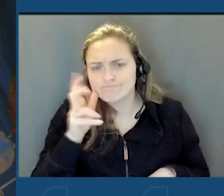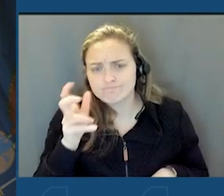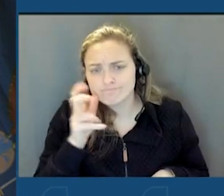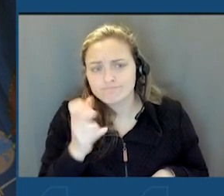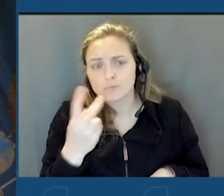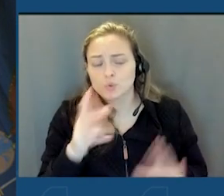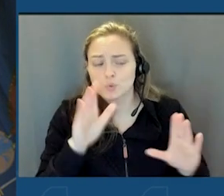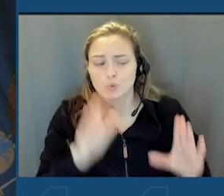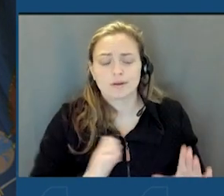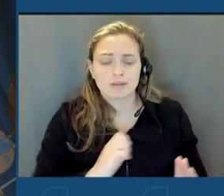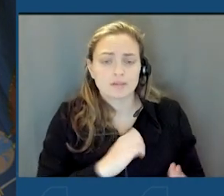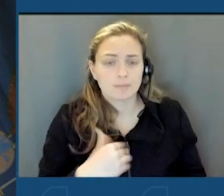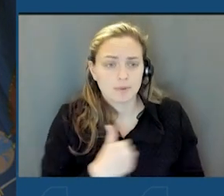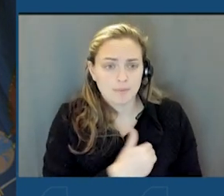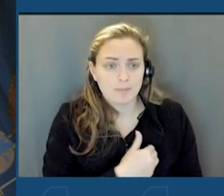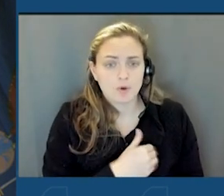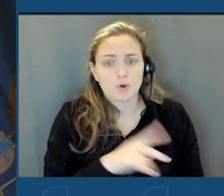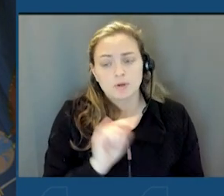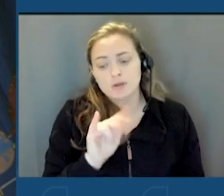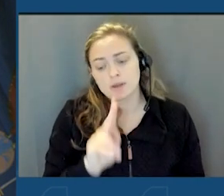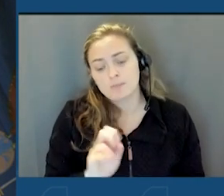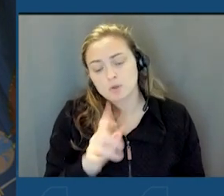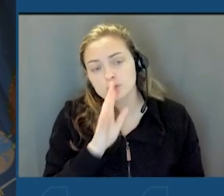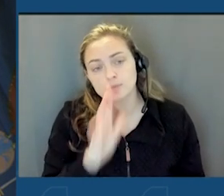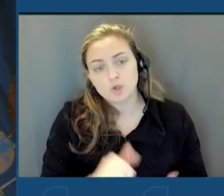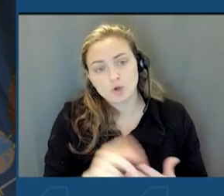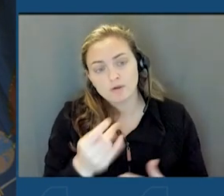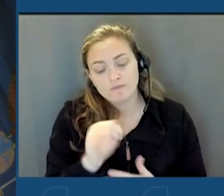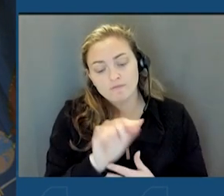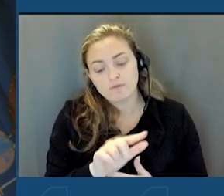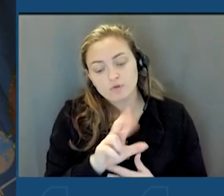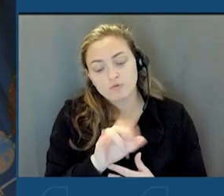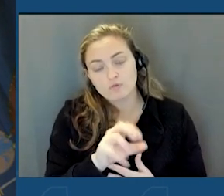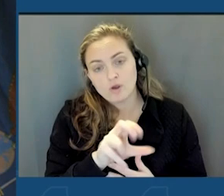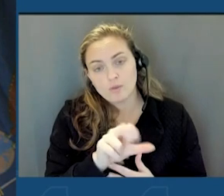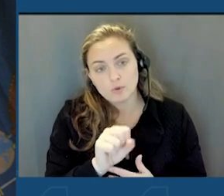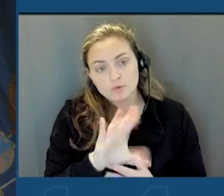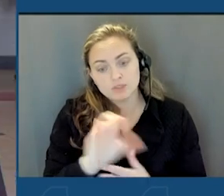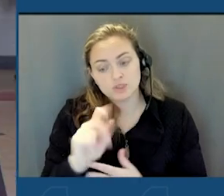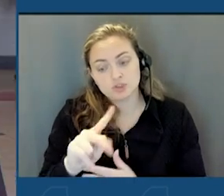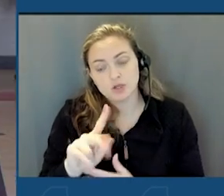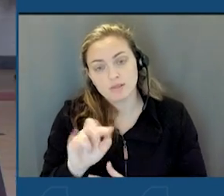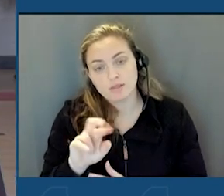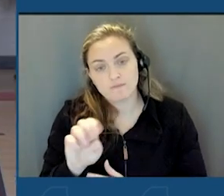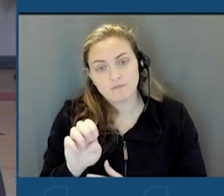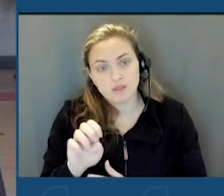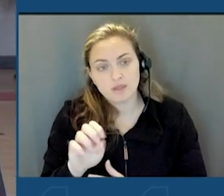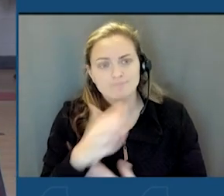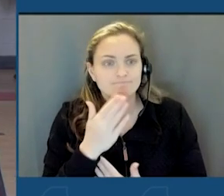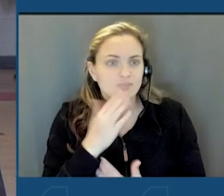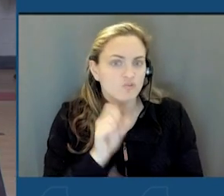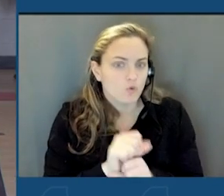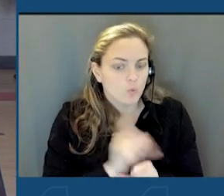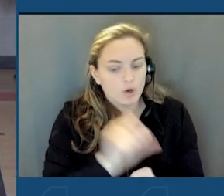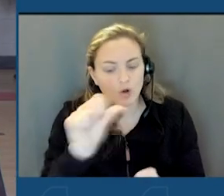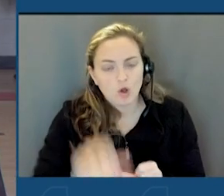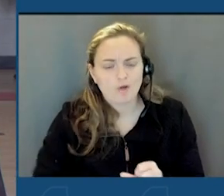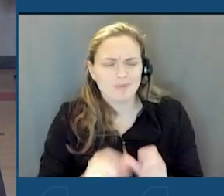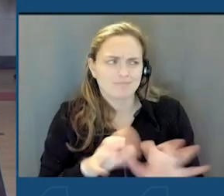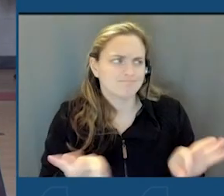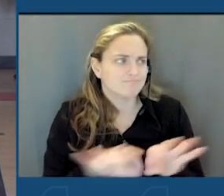assembly members, our Deputy Speaker Phil Ramos and Chuck Levine. Thank you for your leadership in Albany. It's so critical to us.